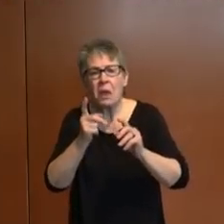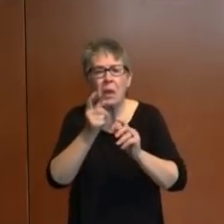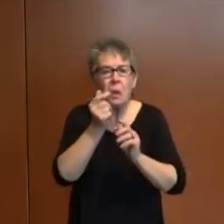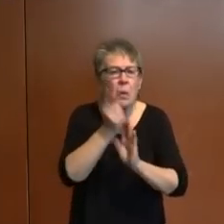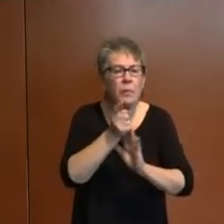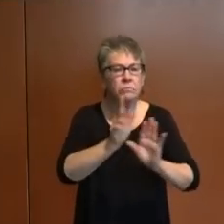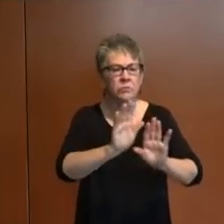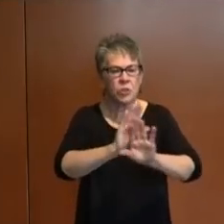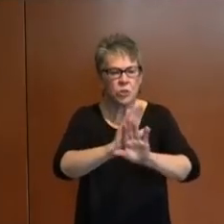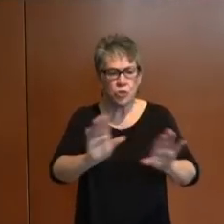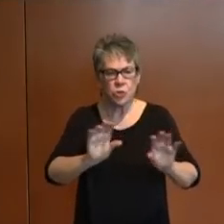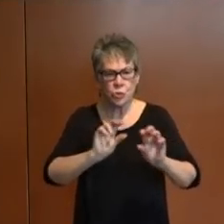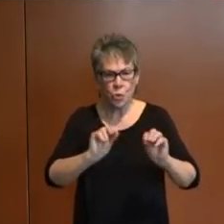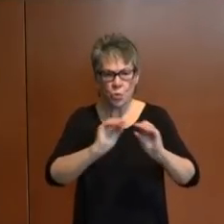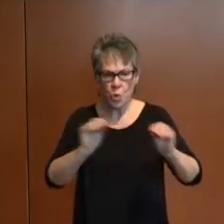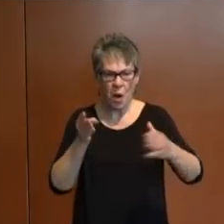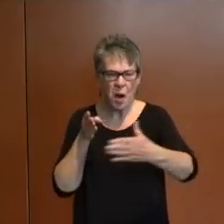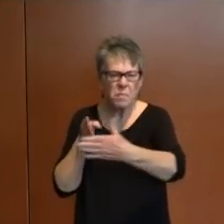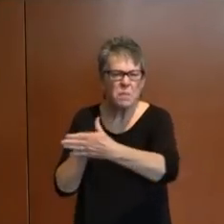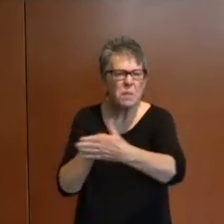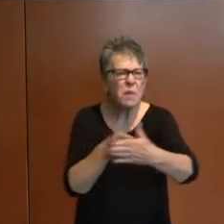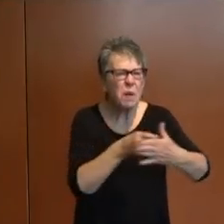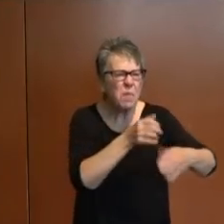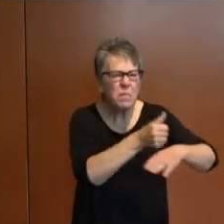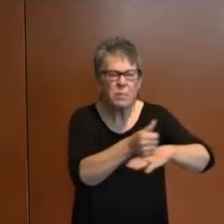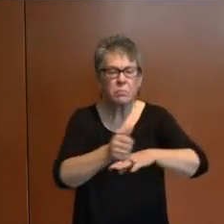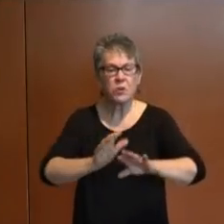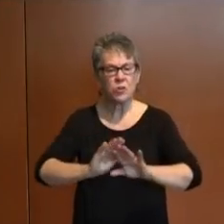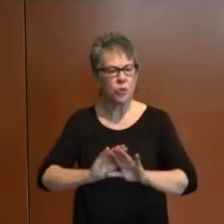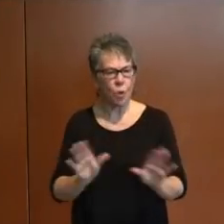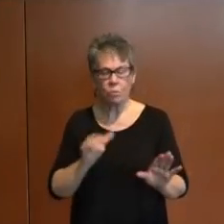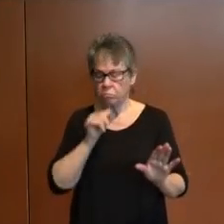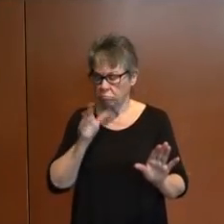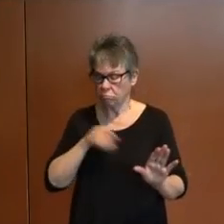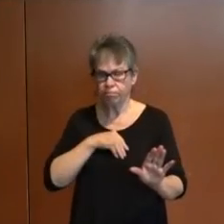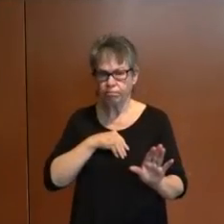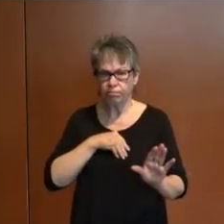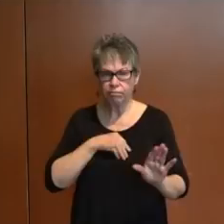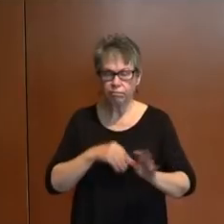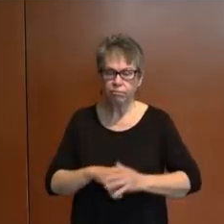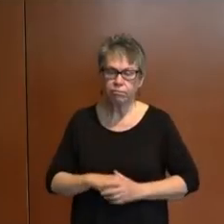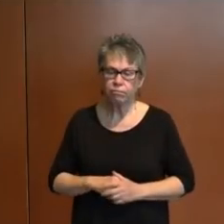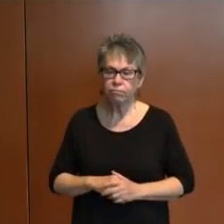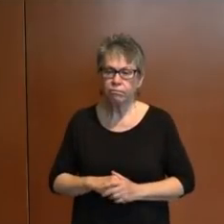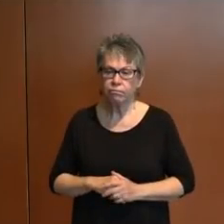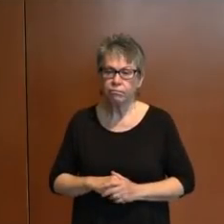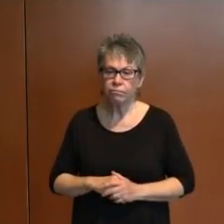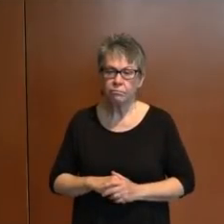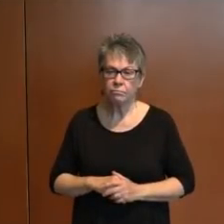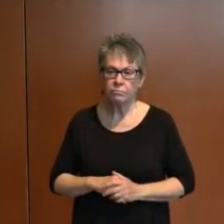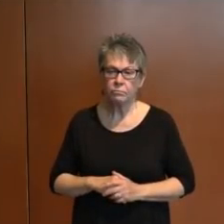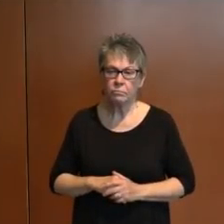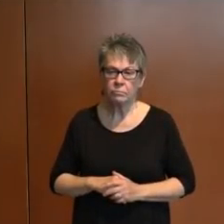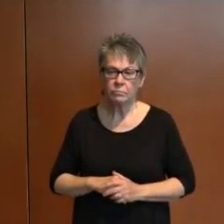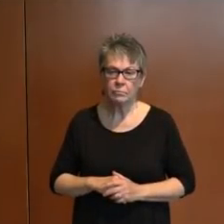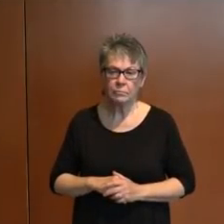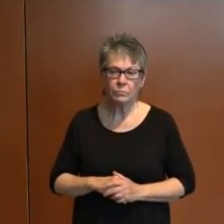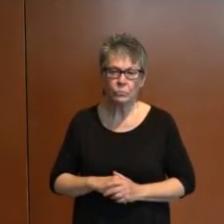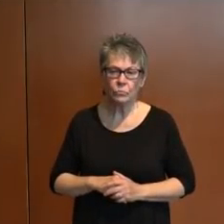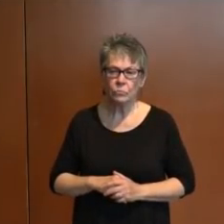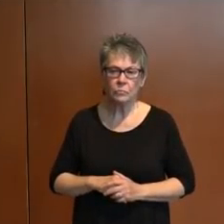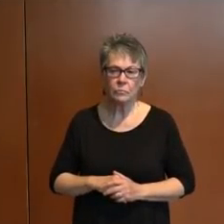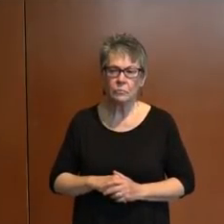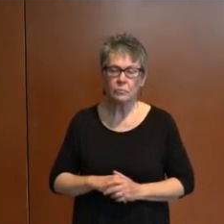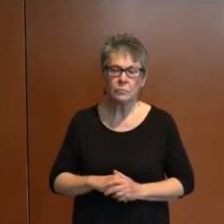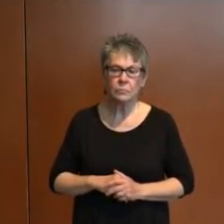and that's got 3,000-something members to it, and that's been a huge weapon. There's kind of and it's too early to declare victory